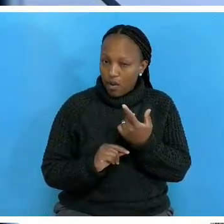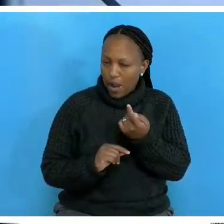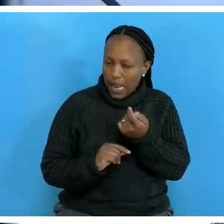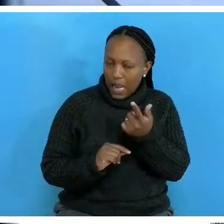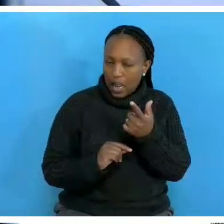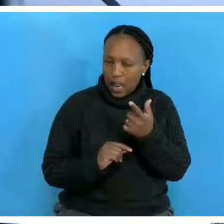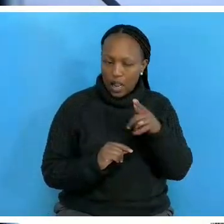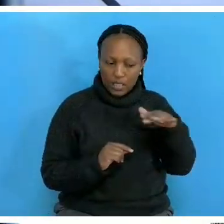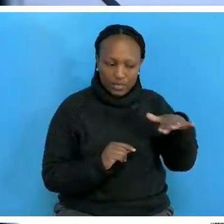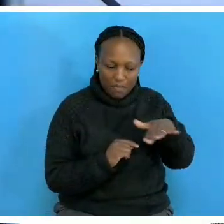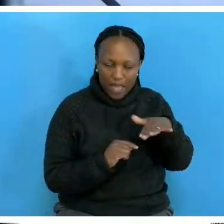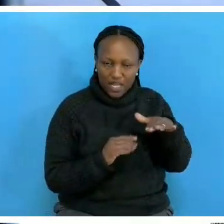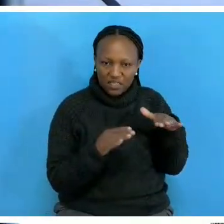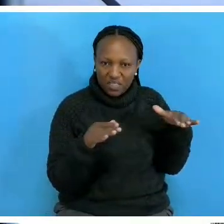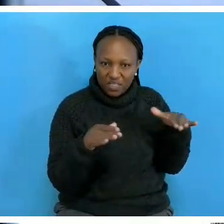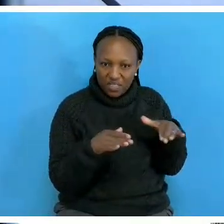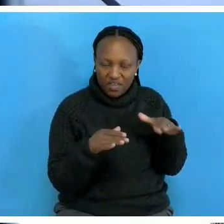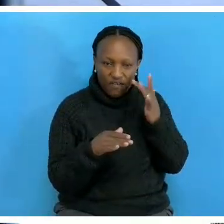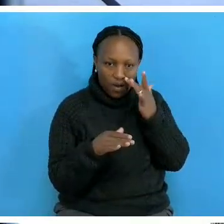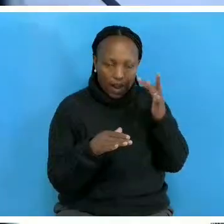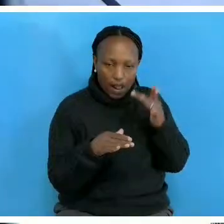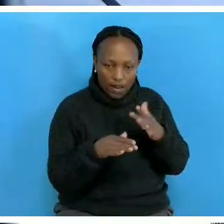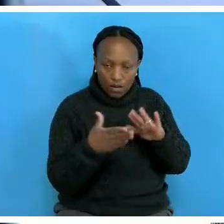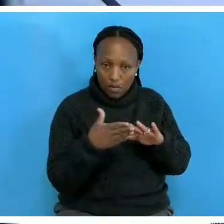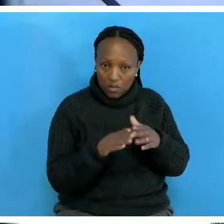spot in our colored community?